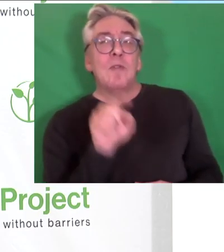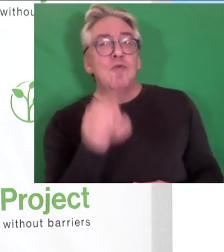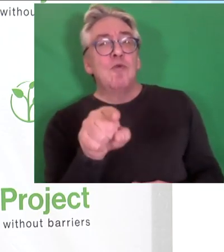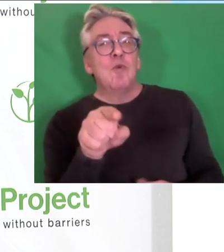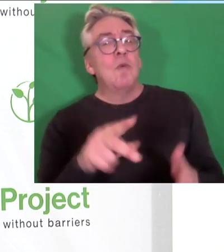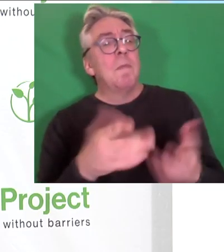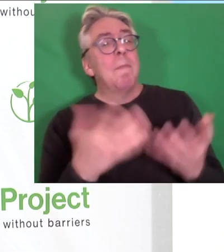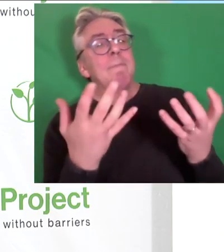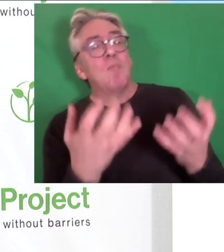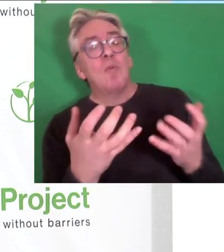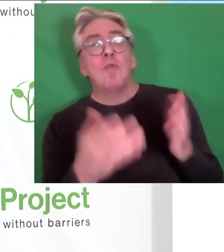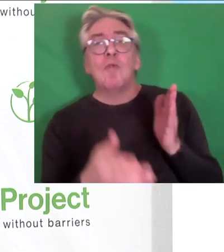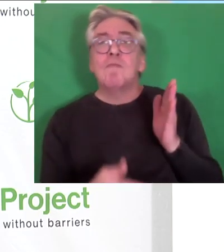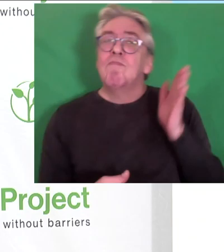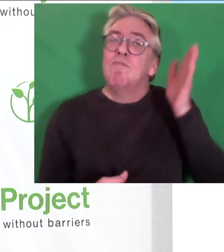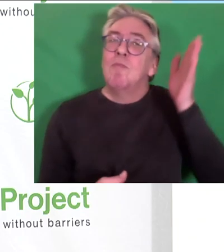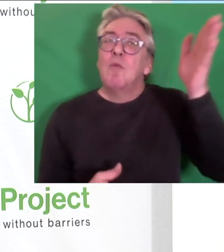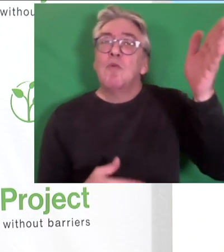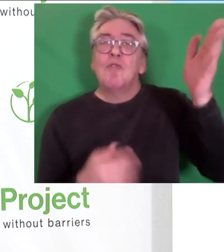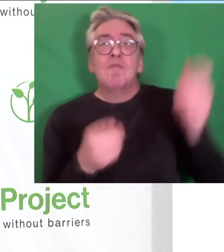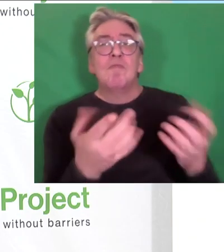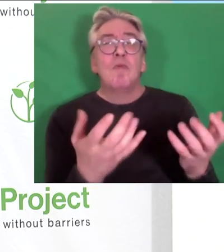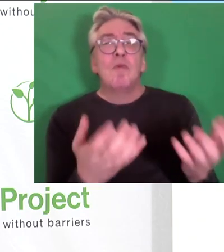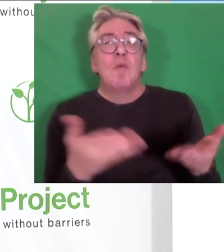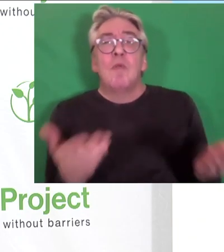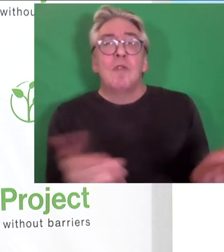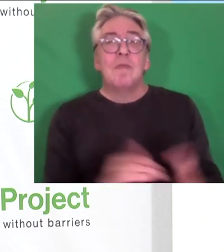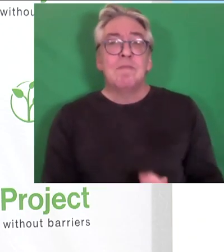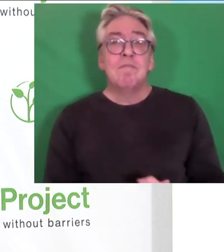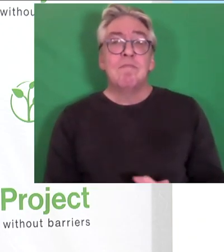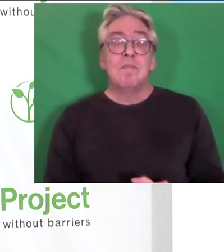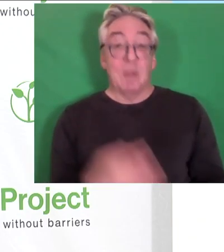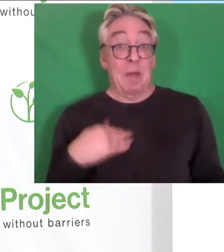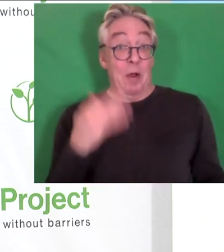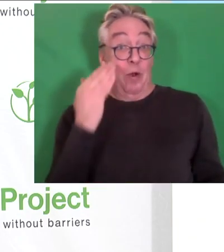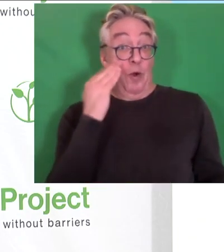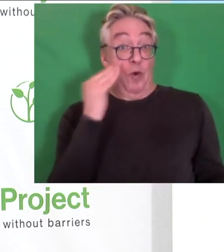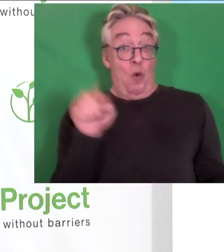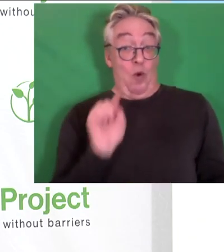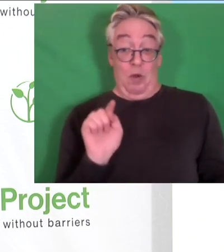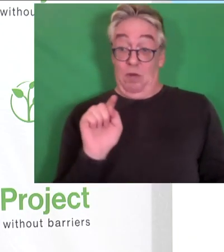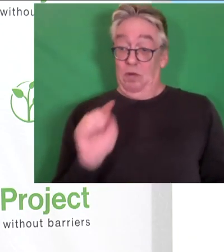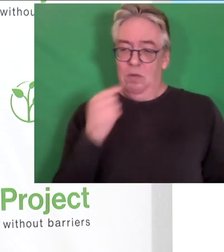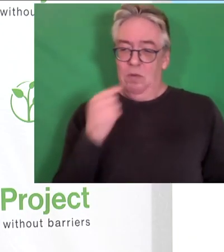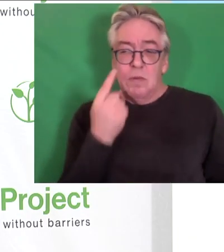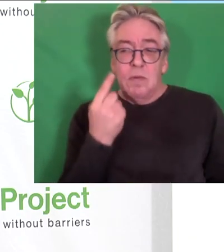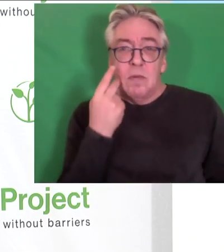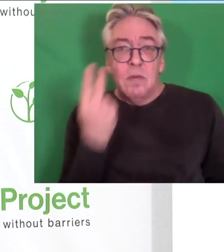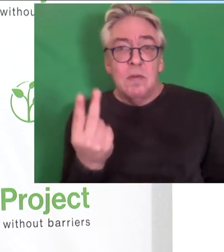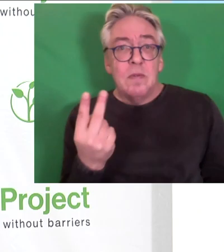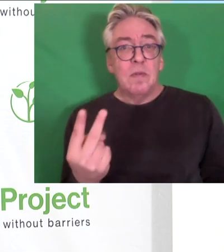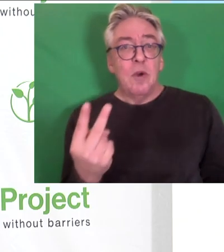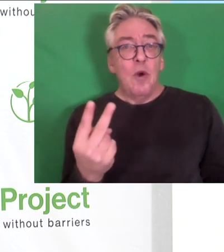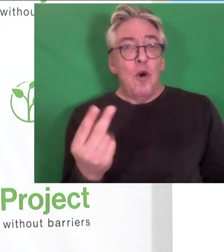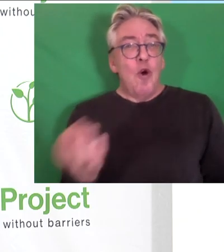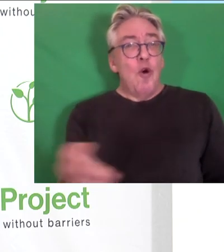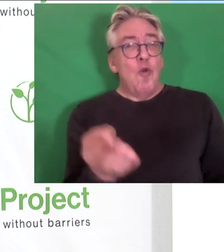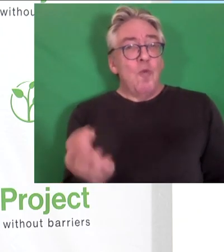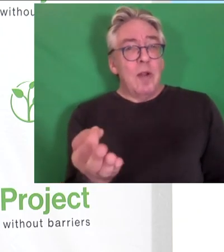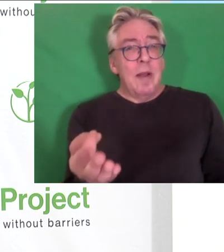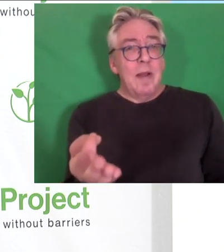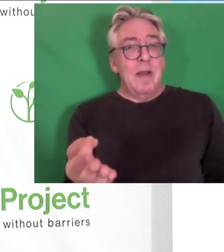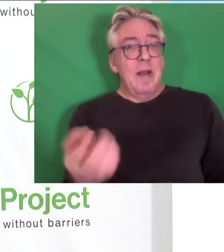there's something big going on Friday and Saturday, so in 2 days and 3 days. But what's next? What's after that?